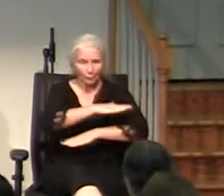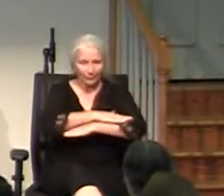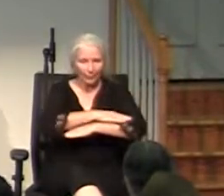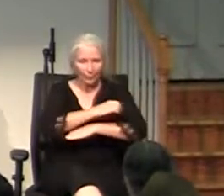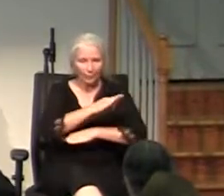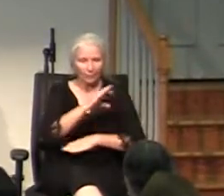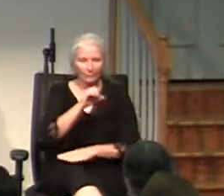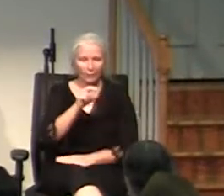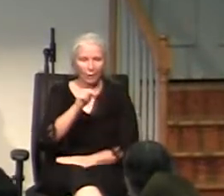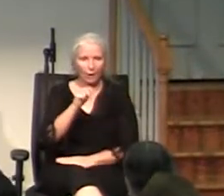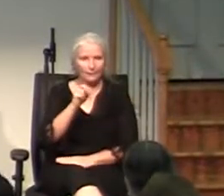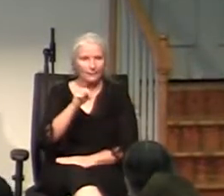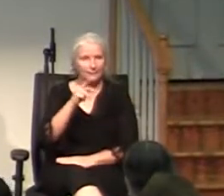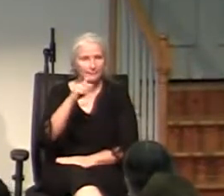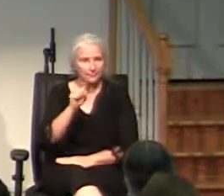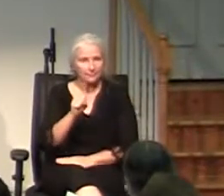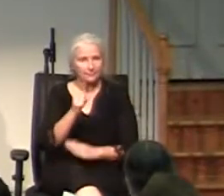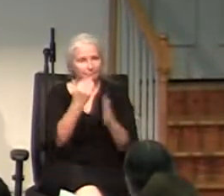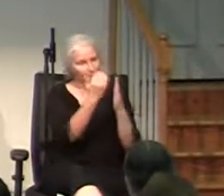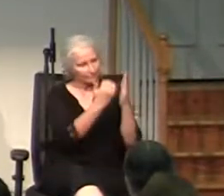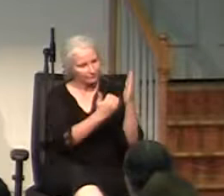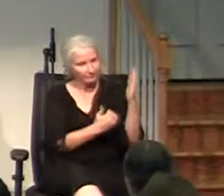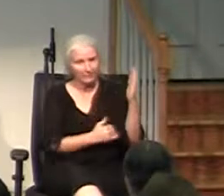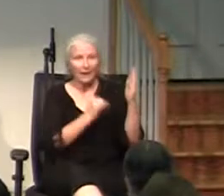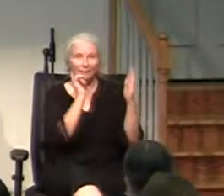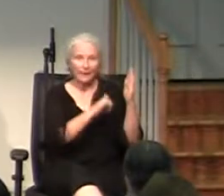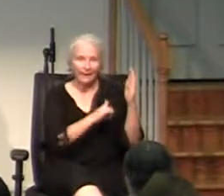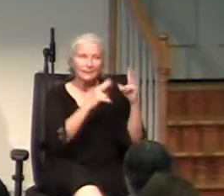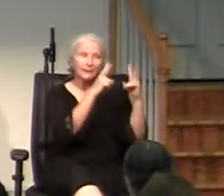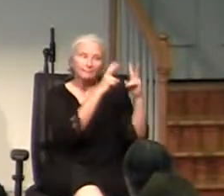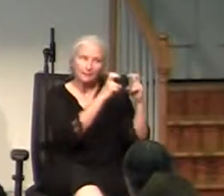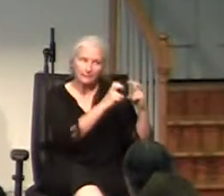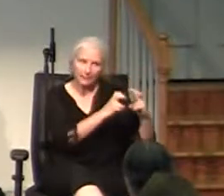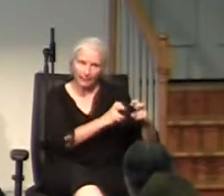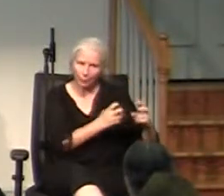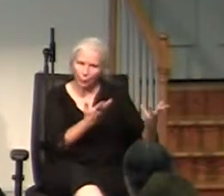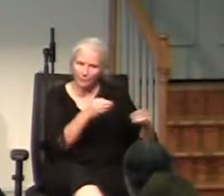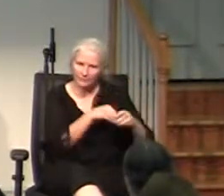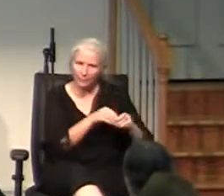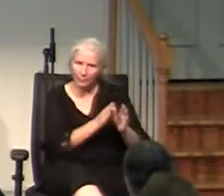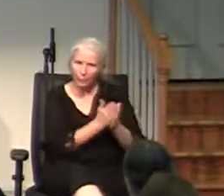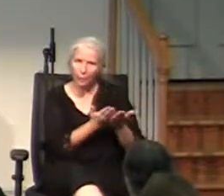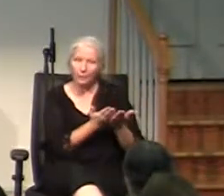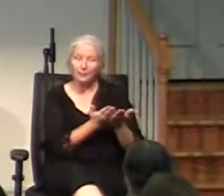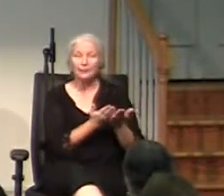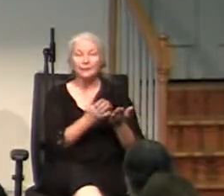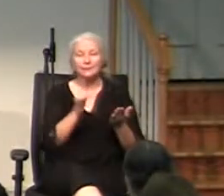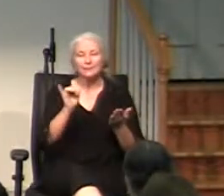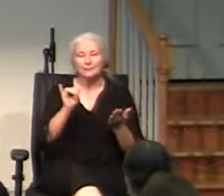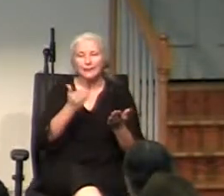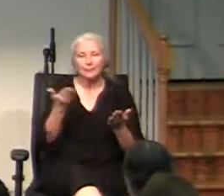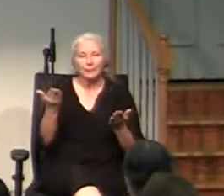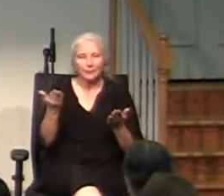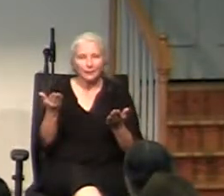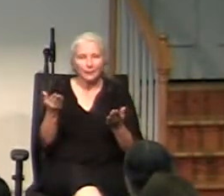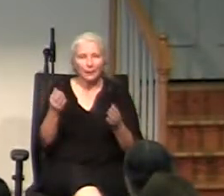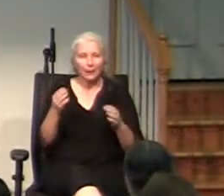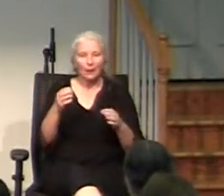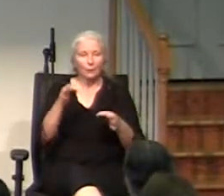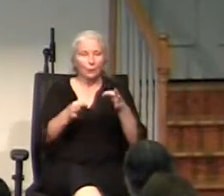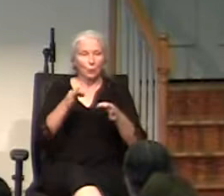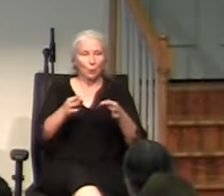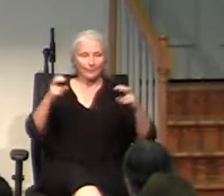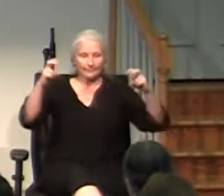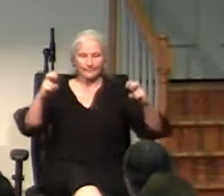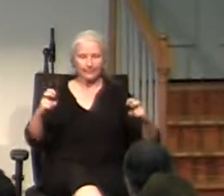scene, so it's an investigative judgment in the courts of heaven. And gave him a study on it, and he was convinced